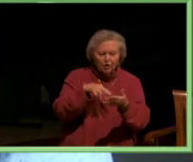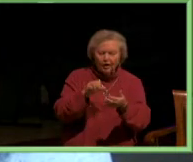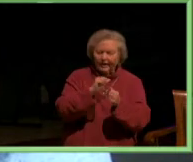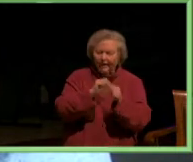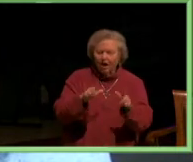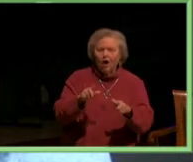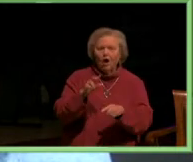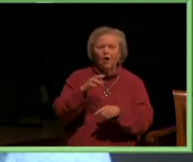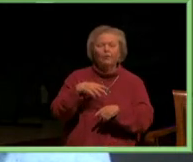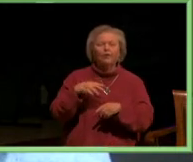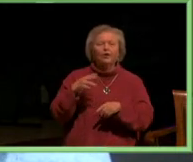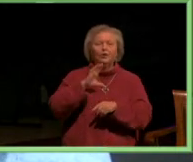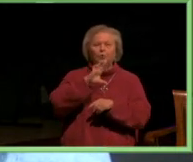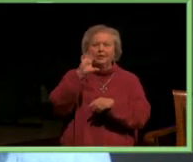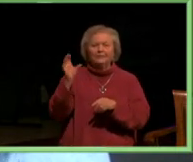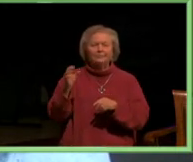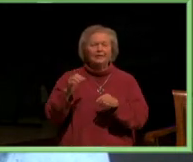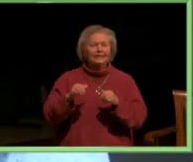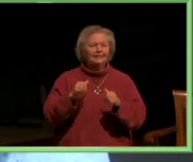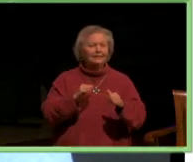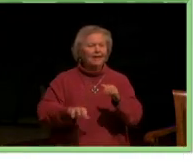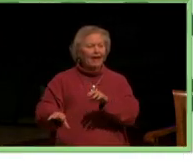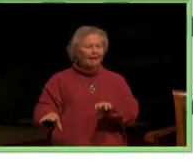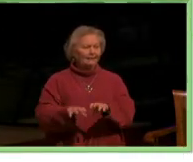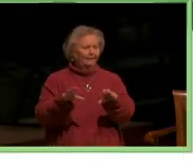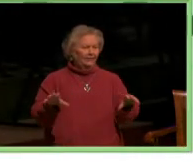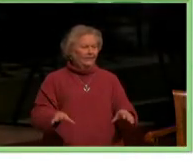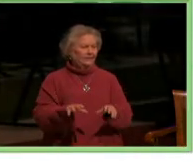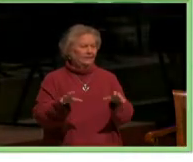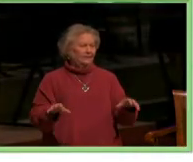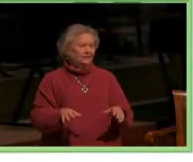so much for joining us. And now, let's turn to worship.